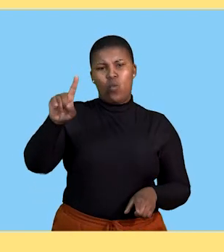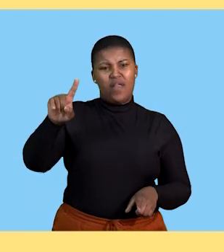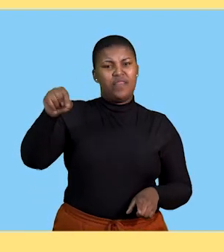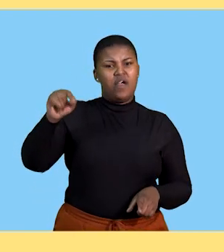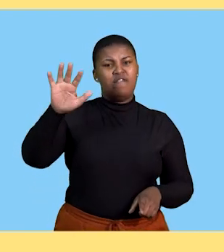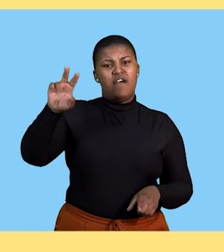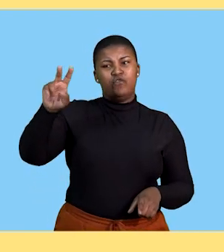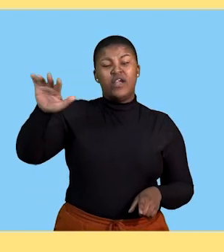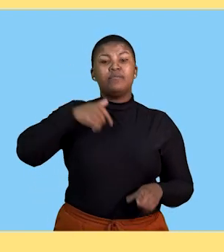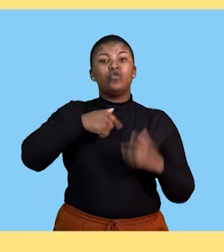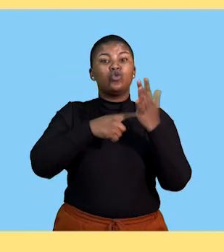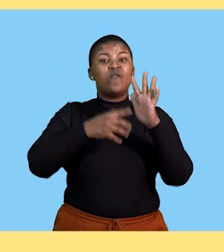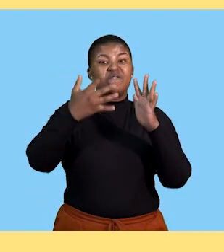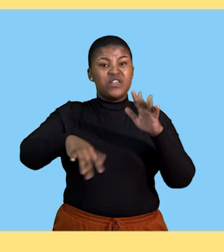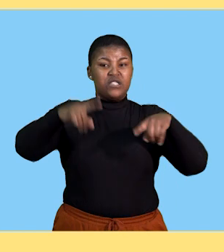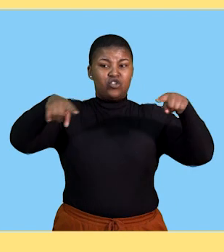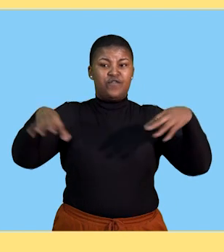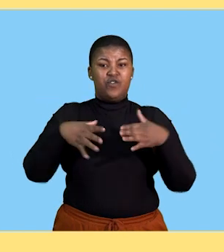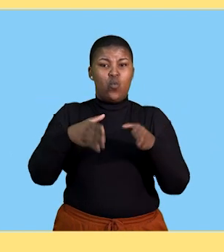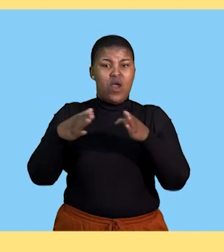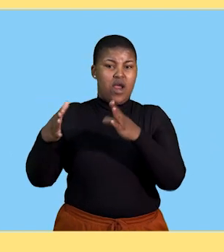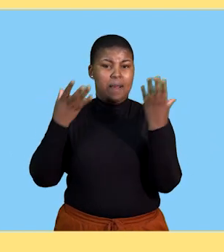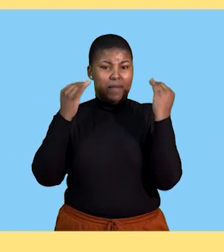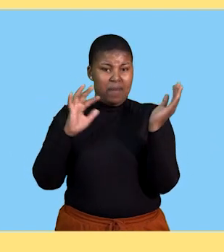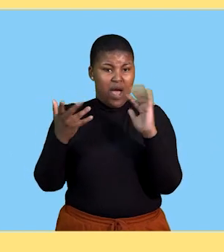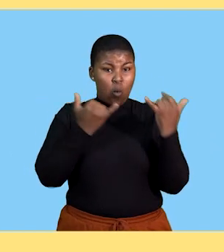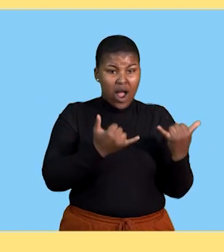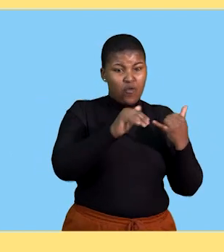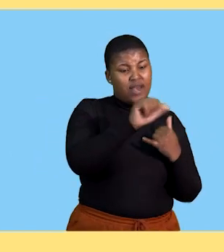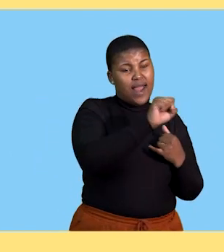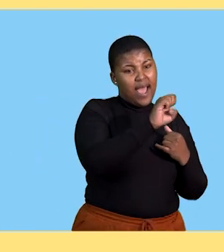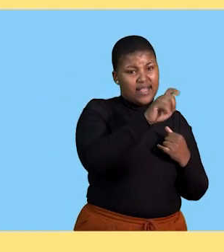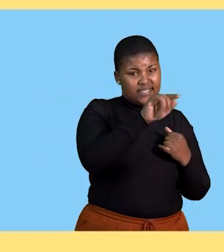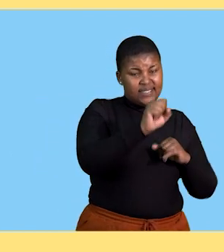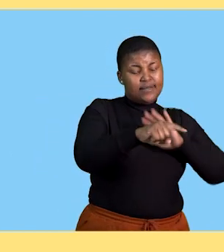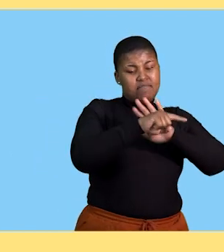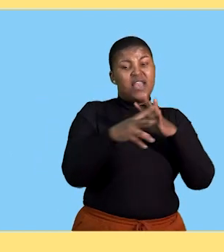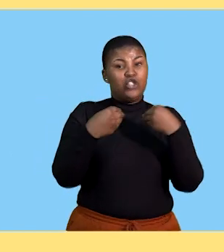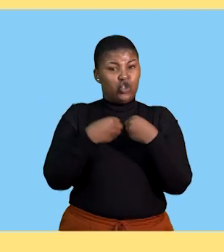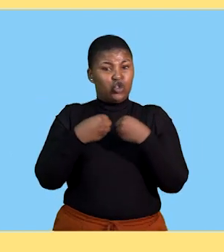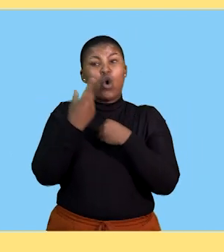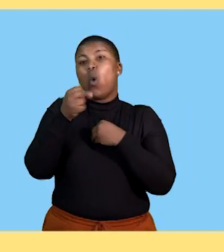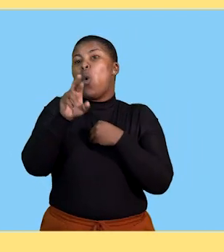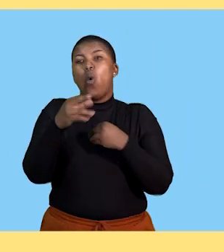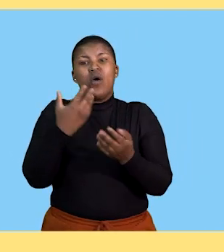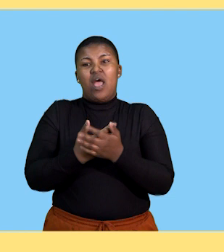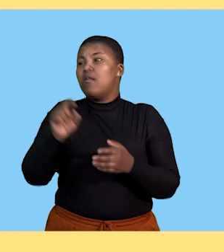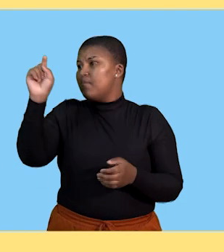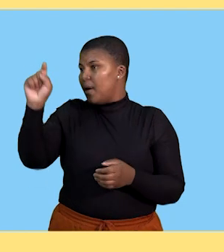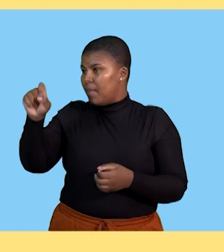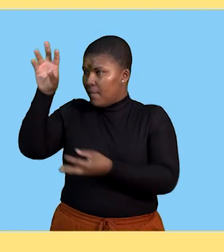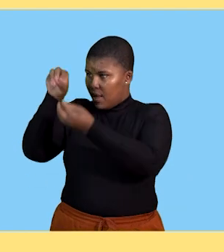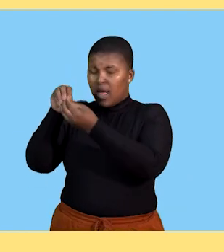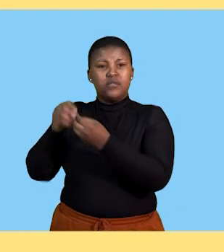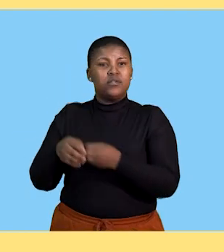All right, so I've shown you two ways, therefore, where you get your current assets minus the stock, or you can just take